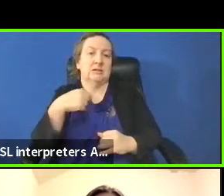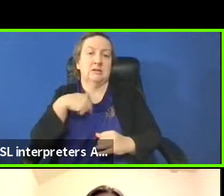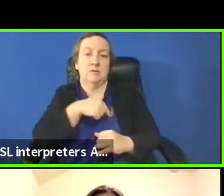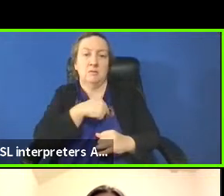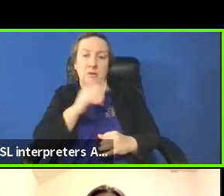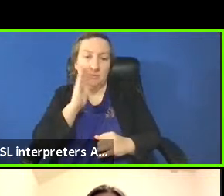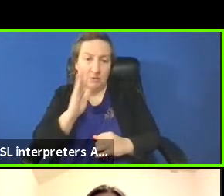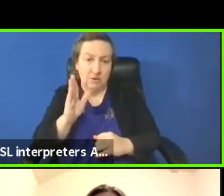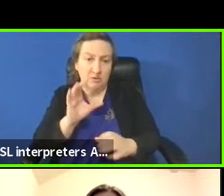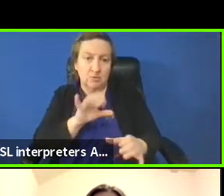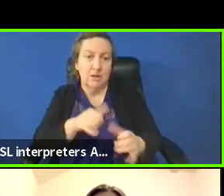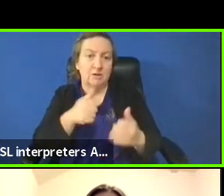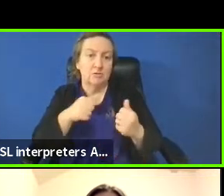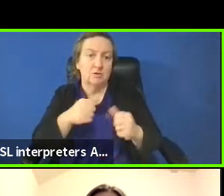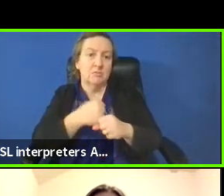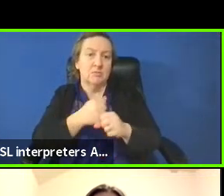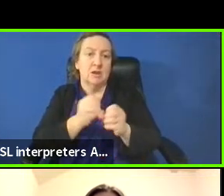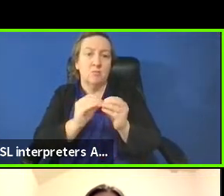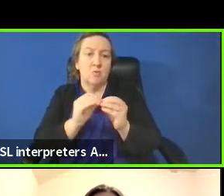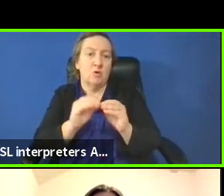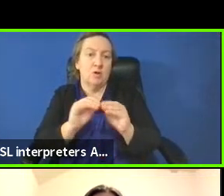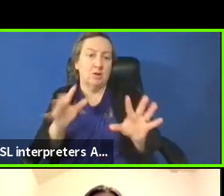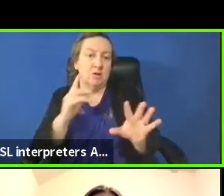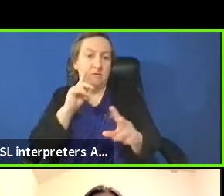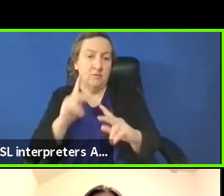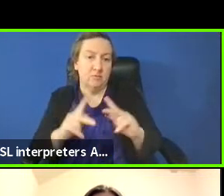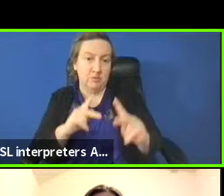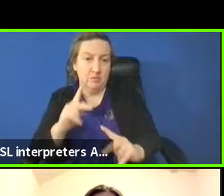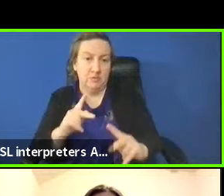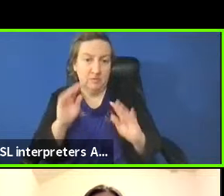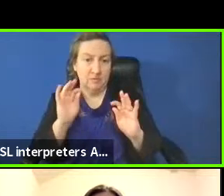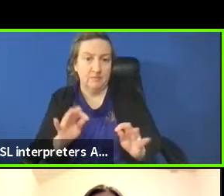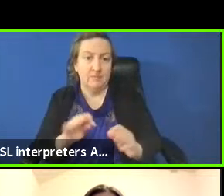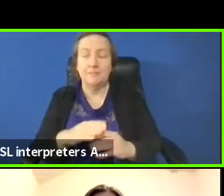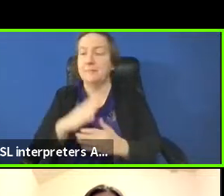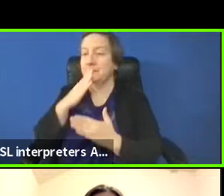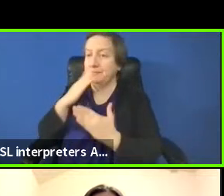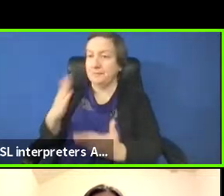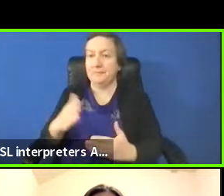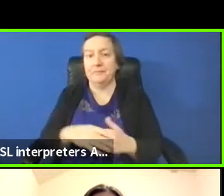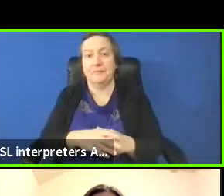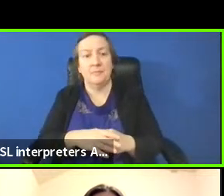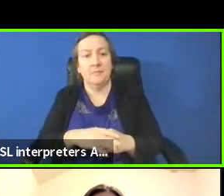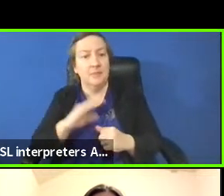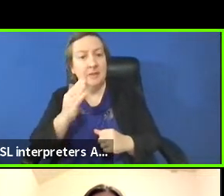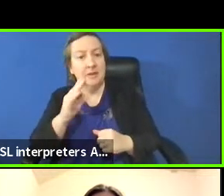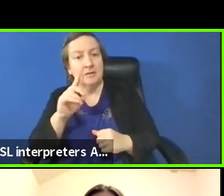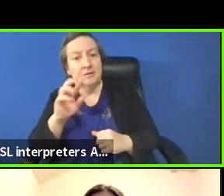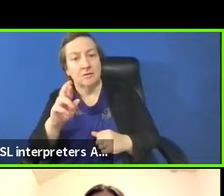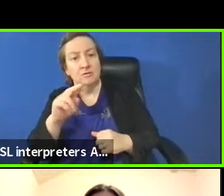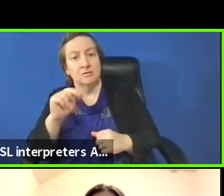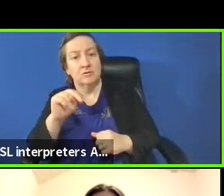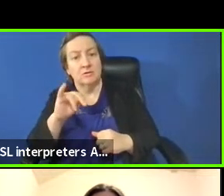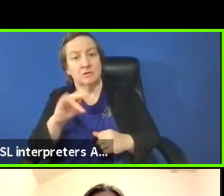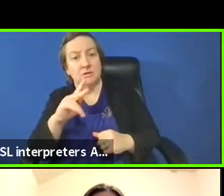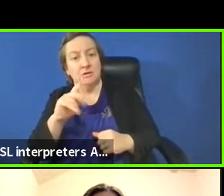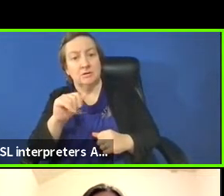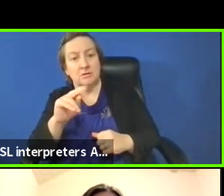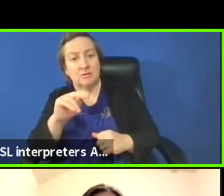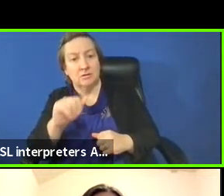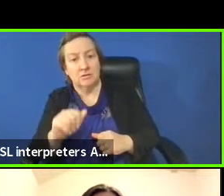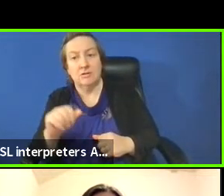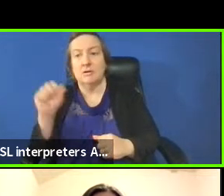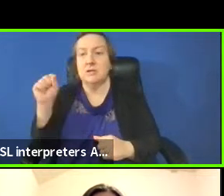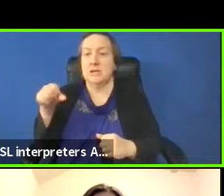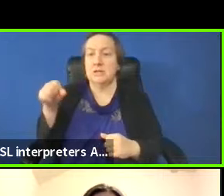do that and try to make that much more clear for folks. Thank you. Looks like Dr. Nakana.